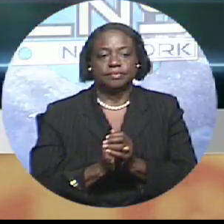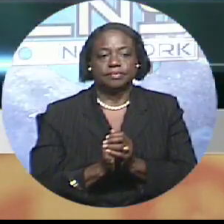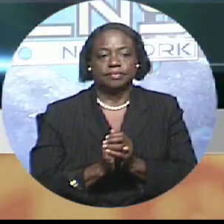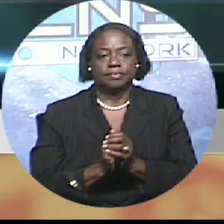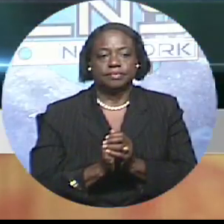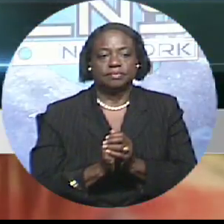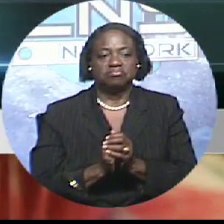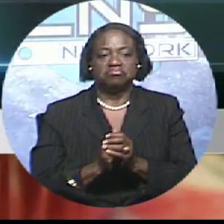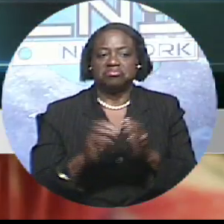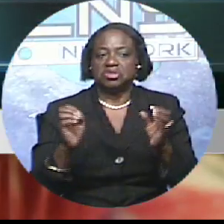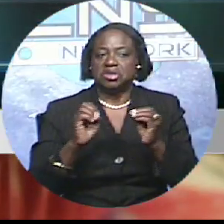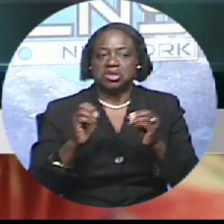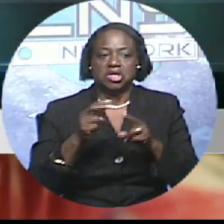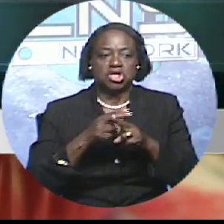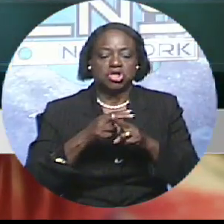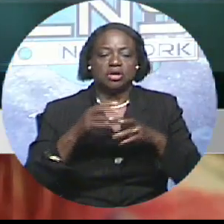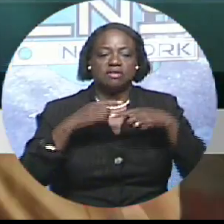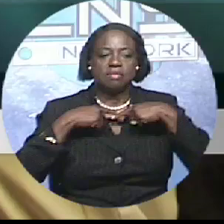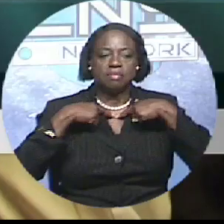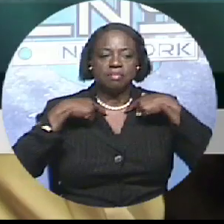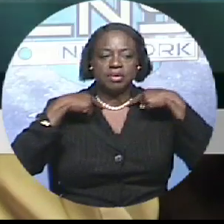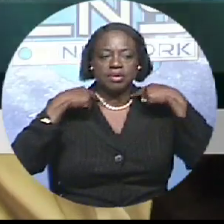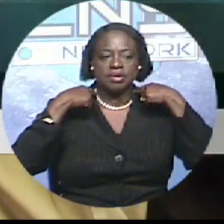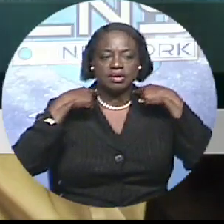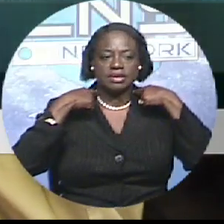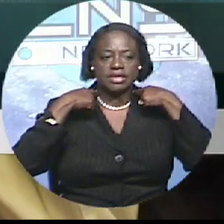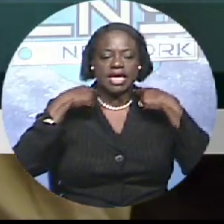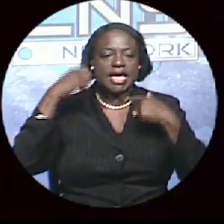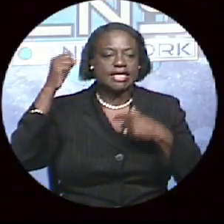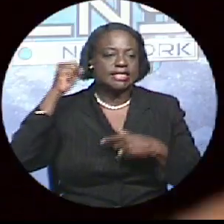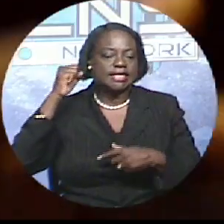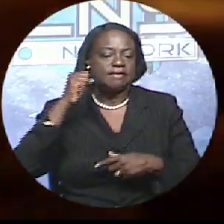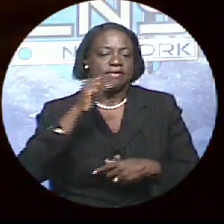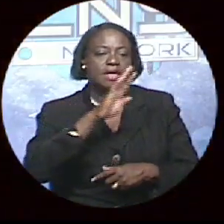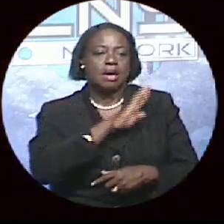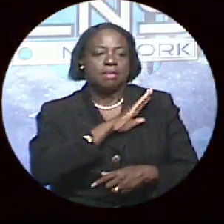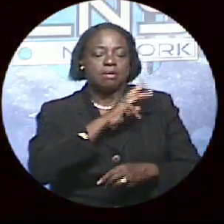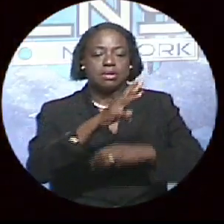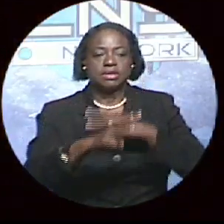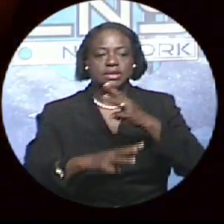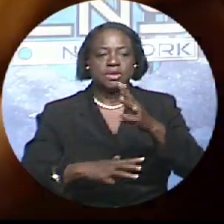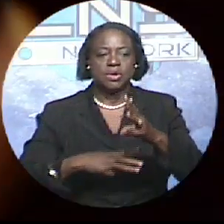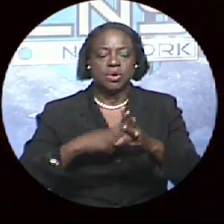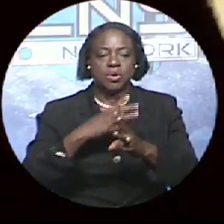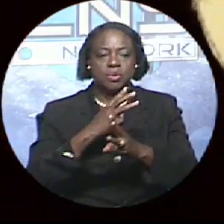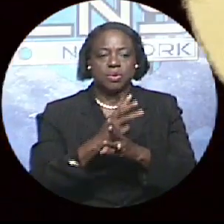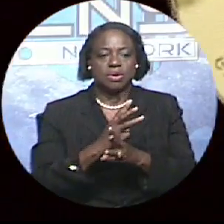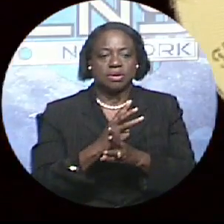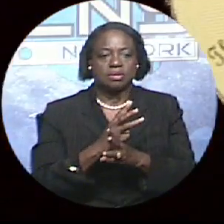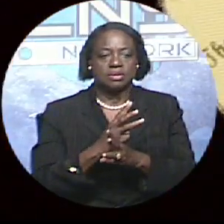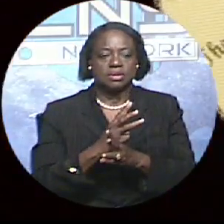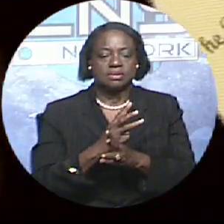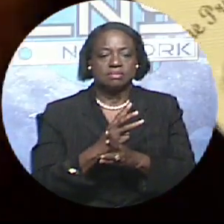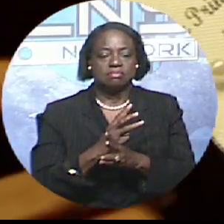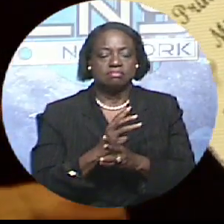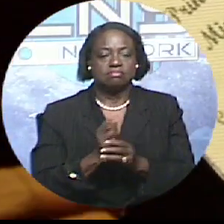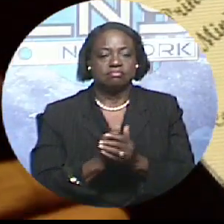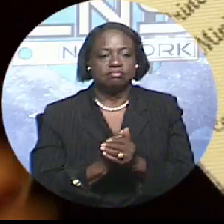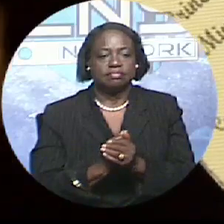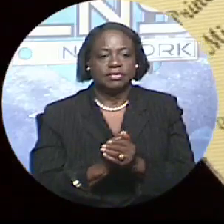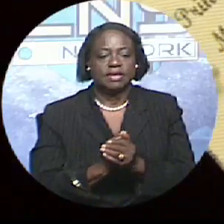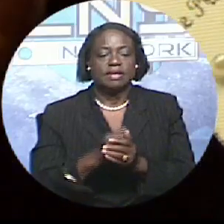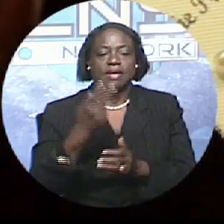There's no shortage of pearls in Stephanie Burrow's world. The pink and the pearls, the colors for the princess court is